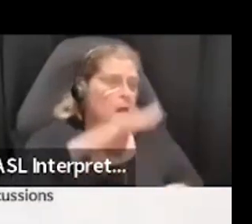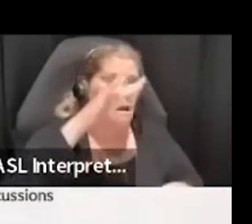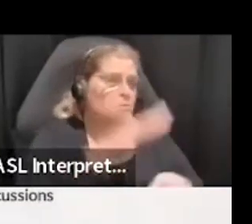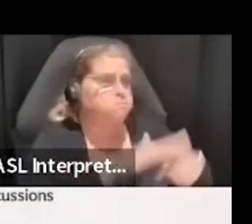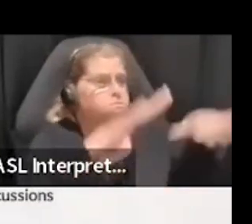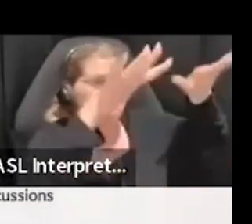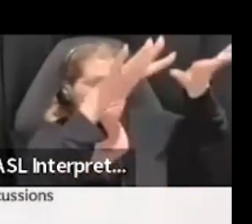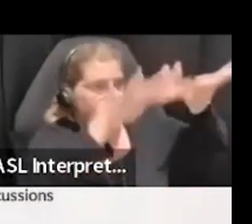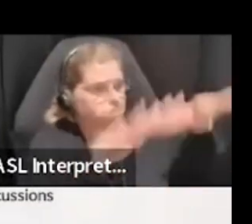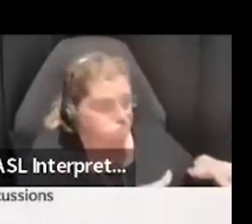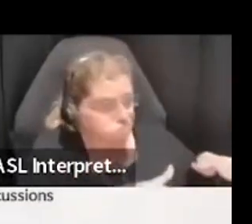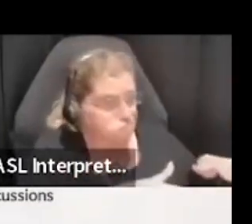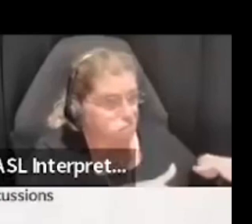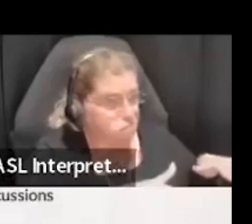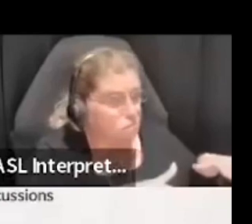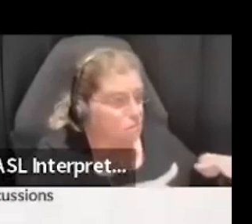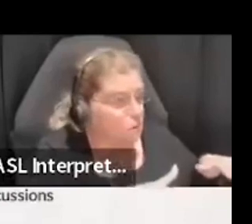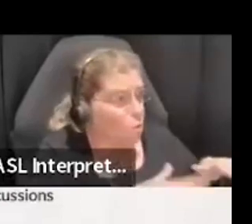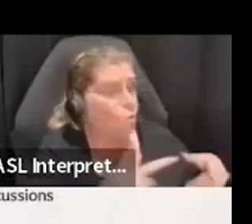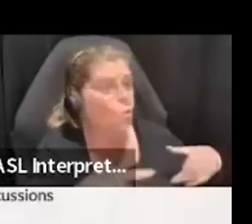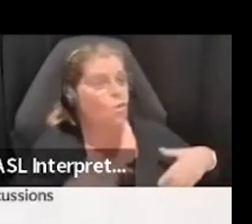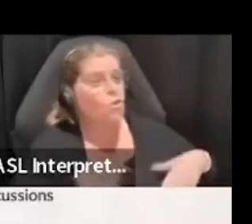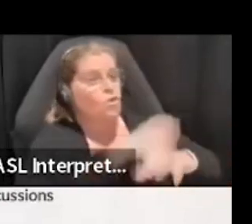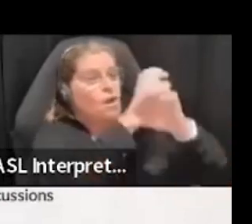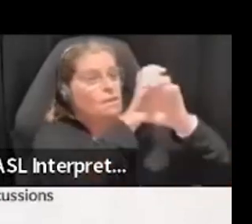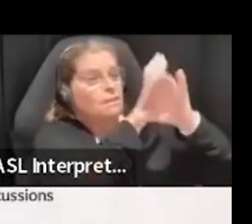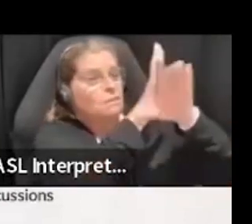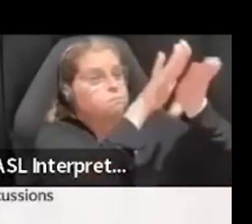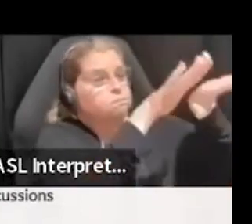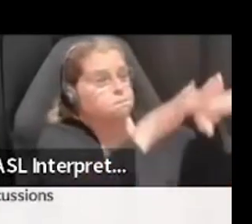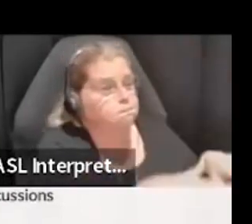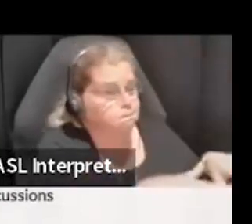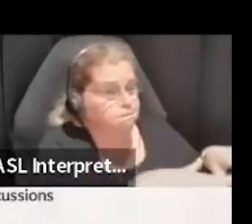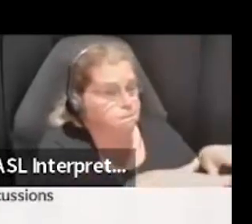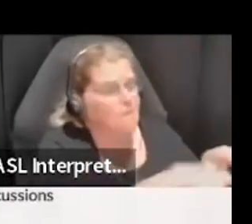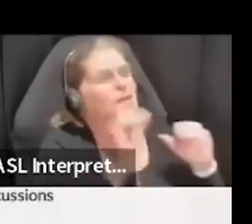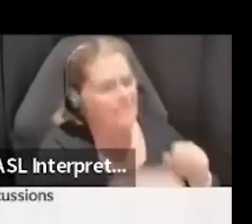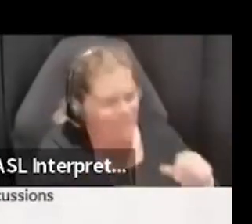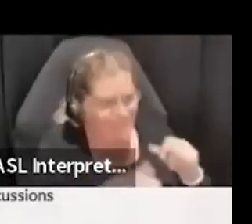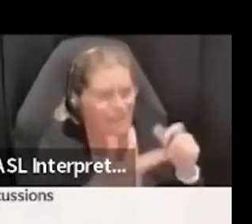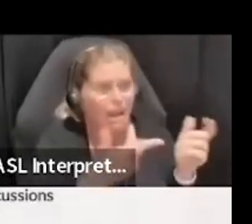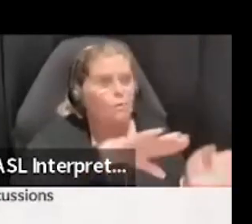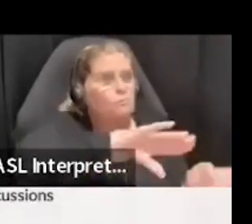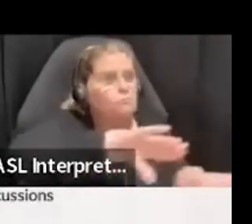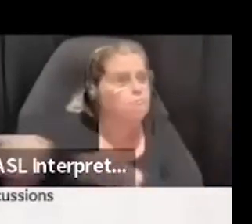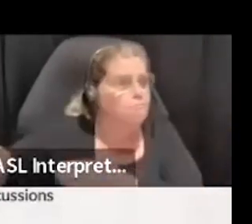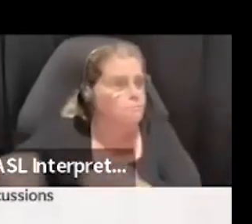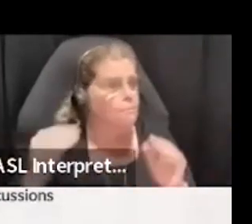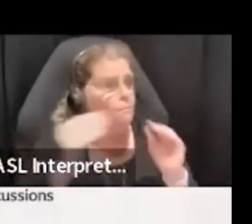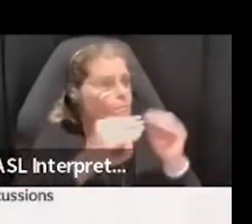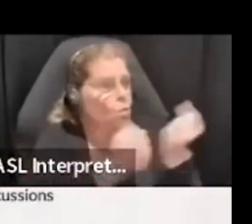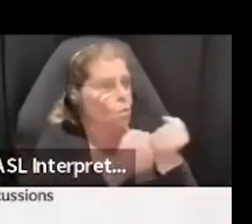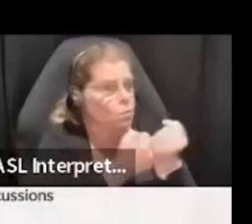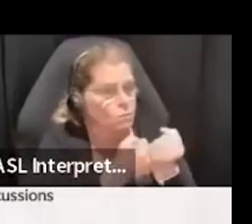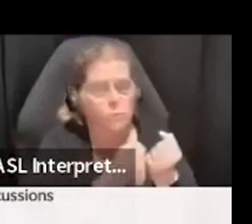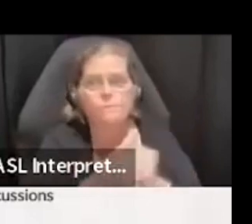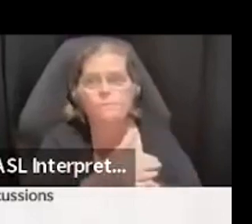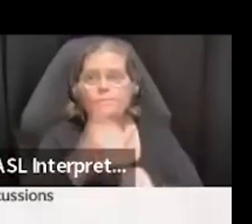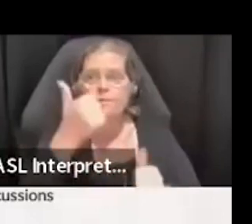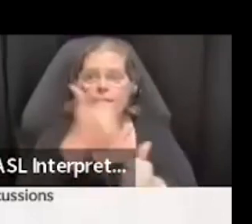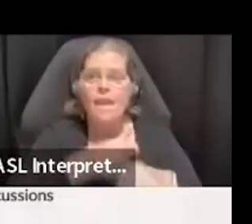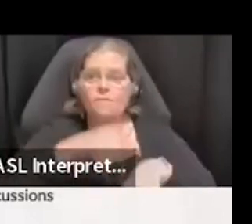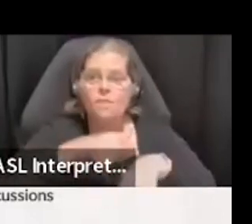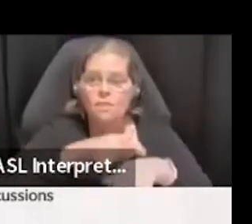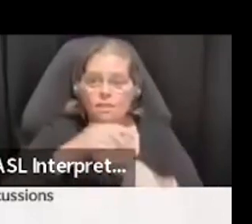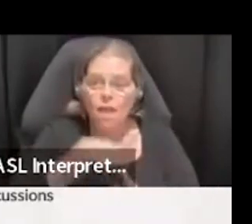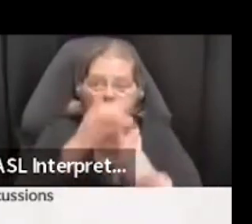in crisis, this type of training could offset the need for additional support. Each time a special educator or aide